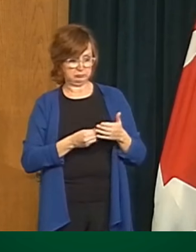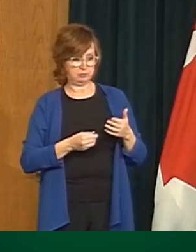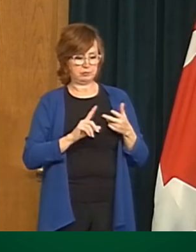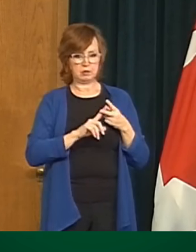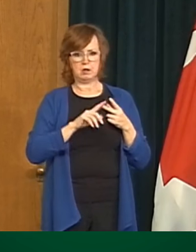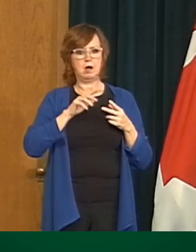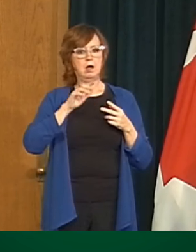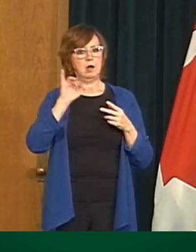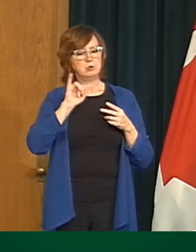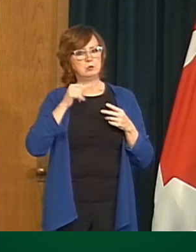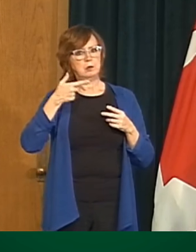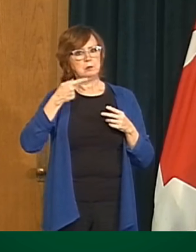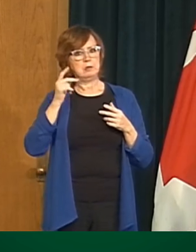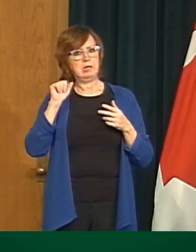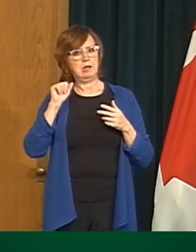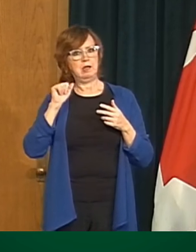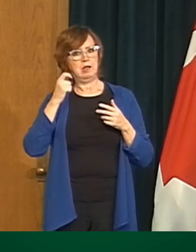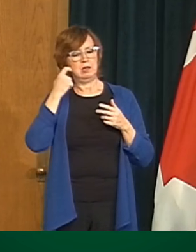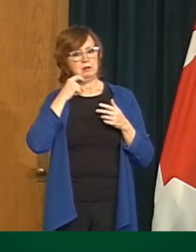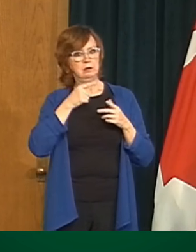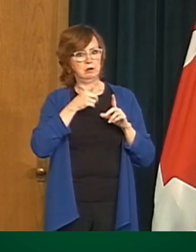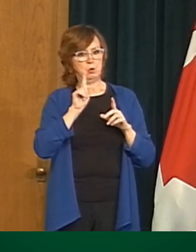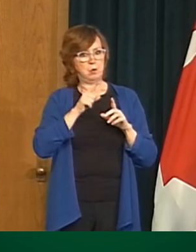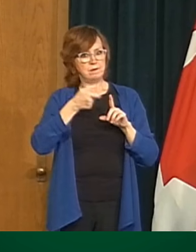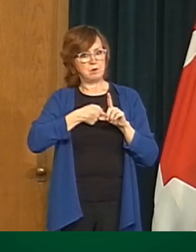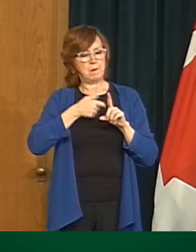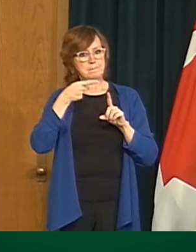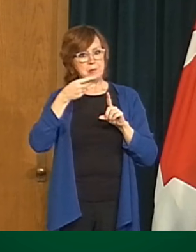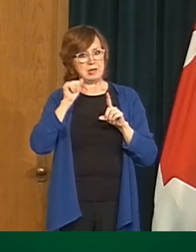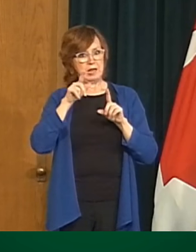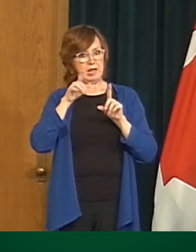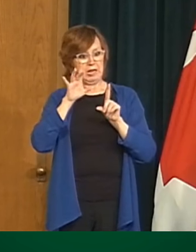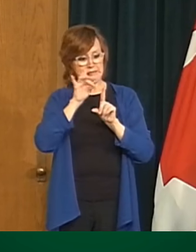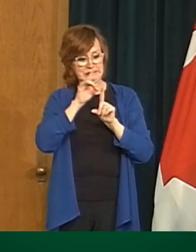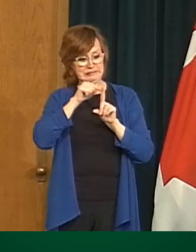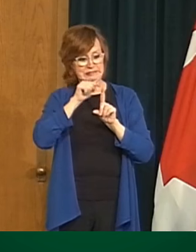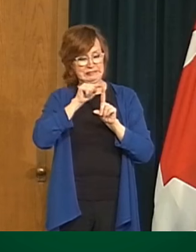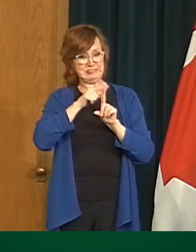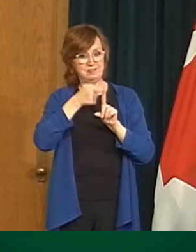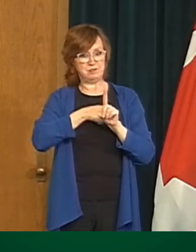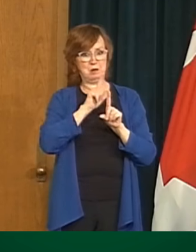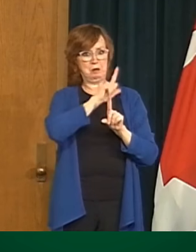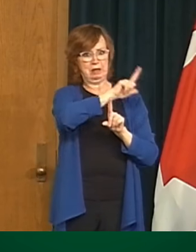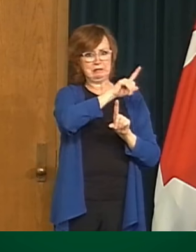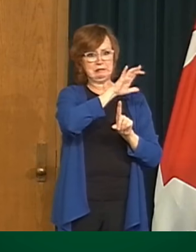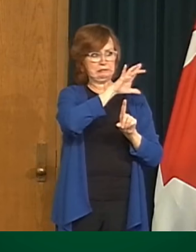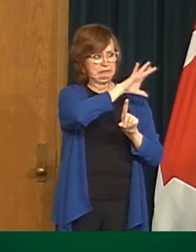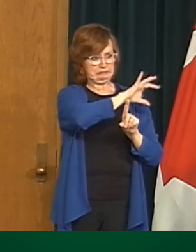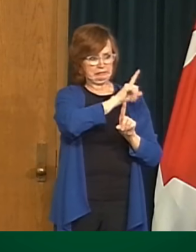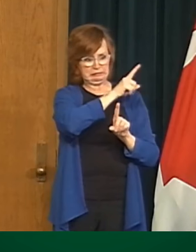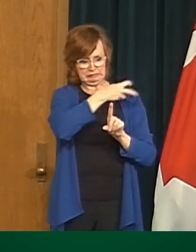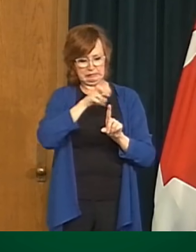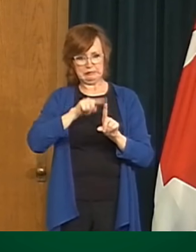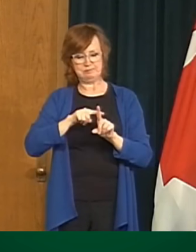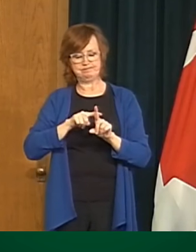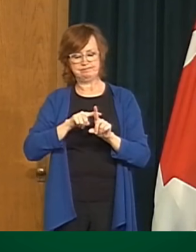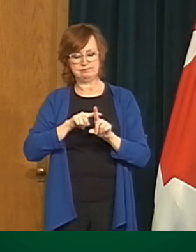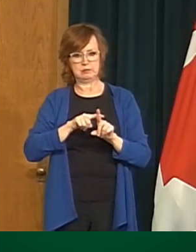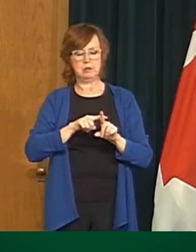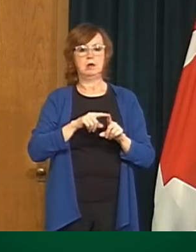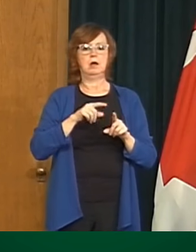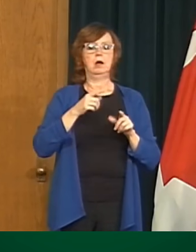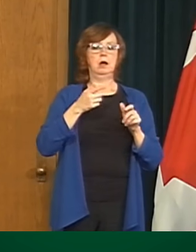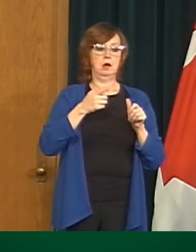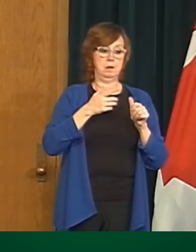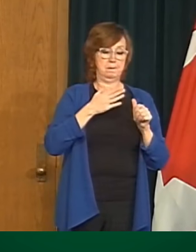have been linked to Loche? Yeah, I would make a brief comment, and then maybe Scott or Dr.